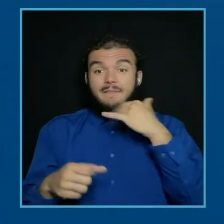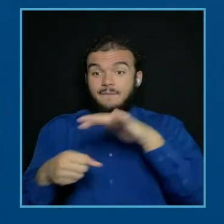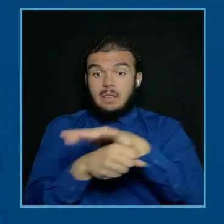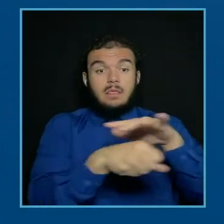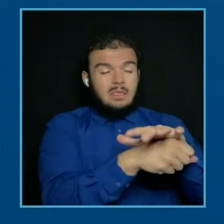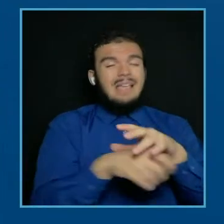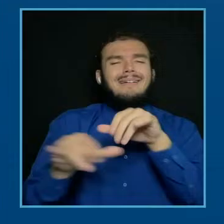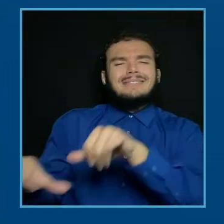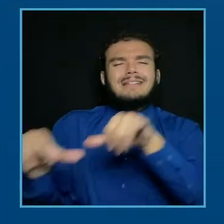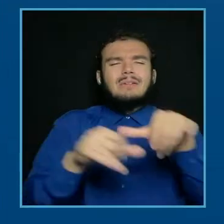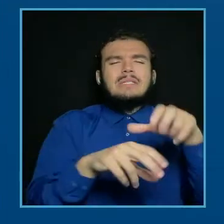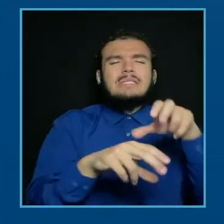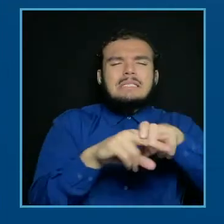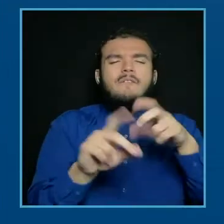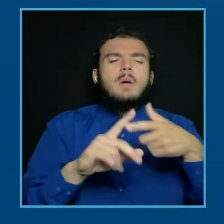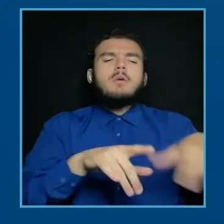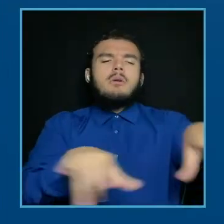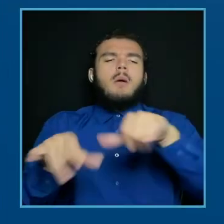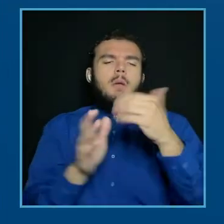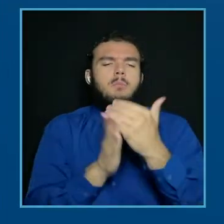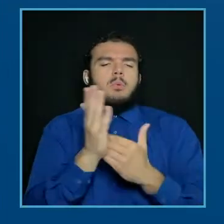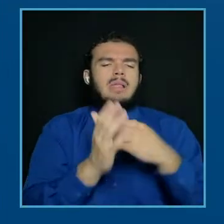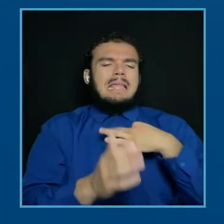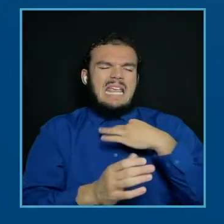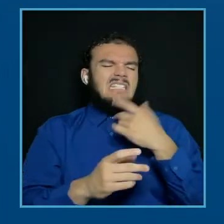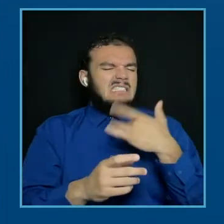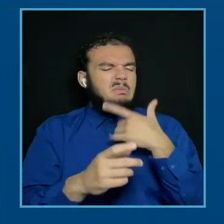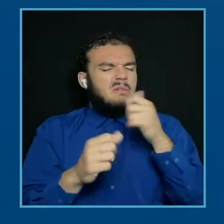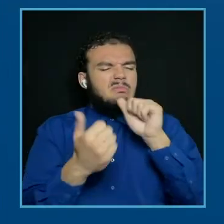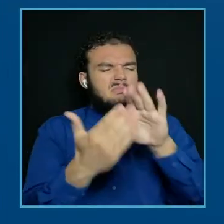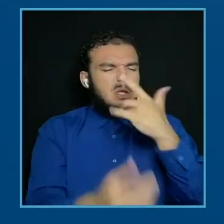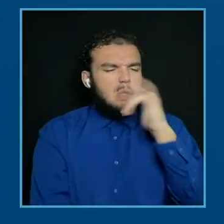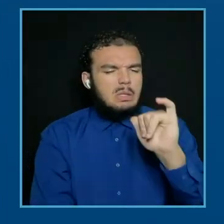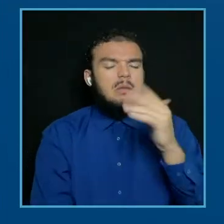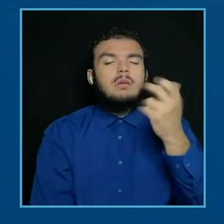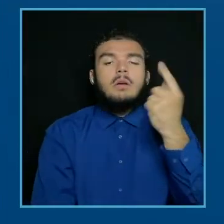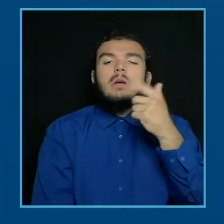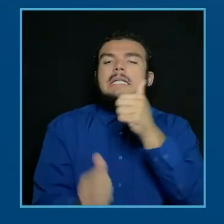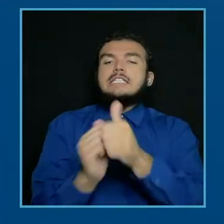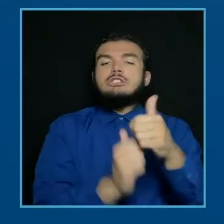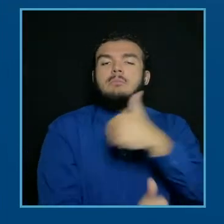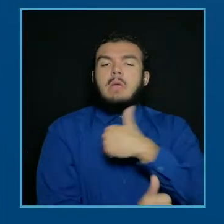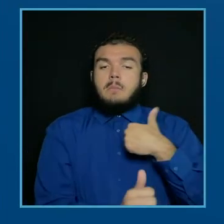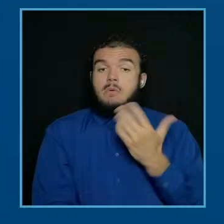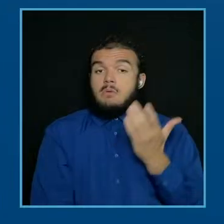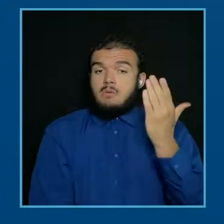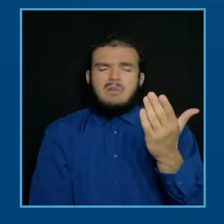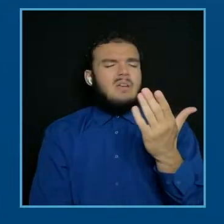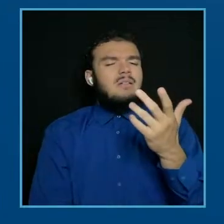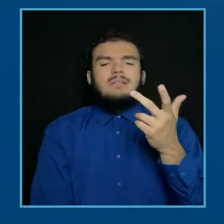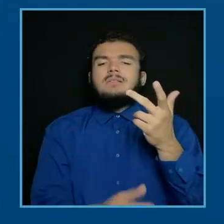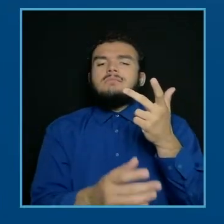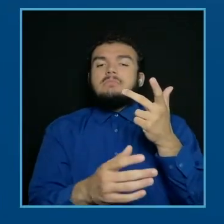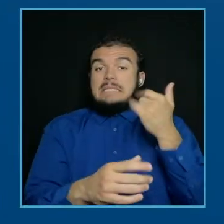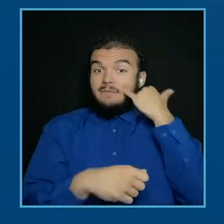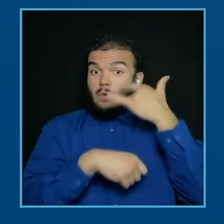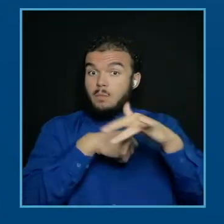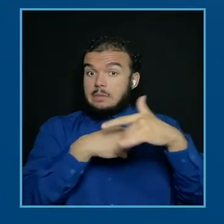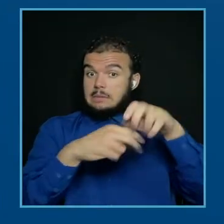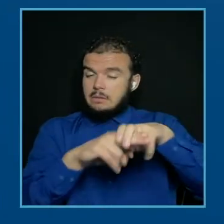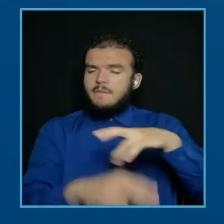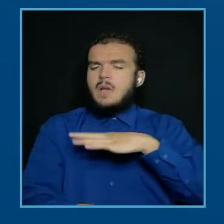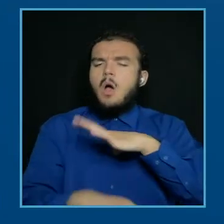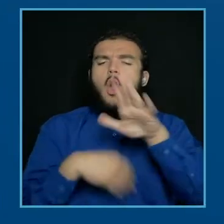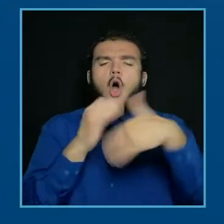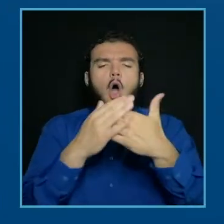from a common pool of candidates to vote in this way. Each member casts as many votes as there are open seats. All the votes are